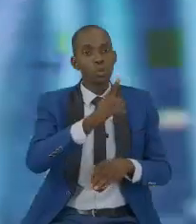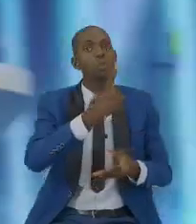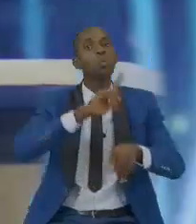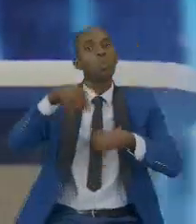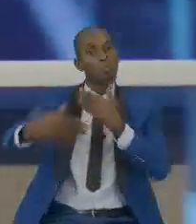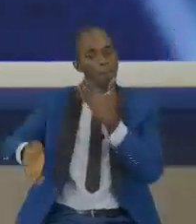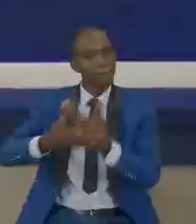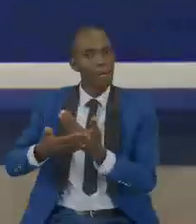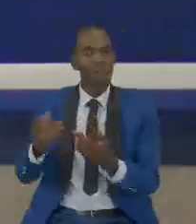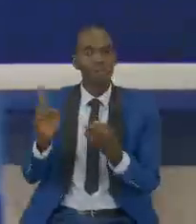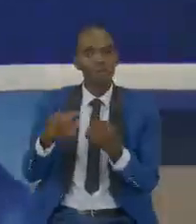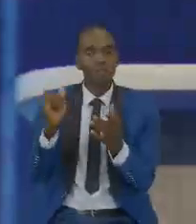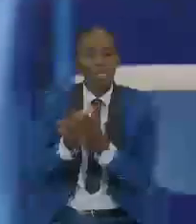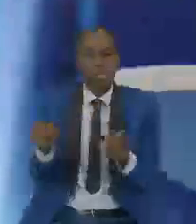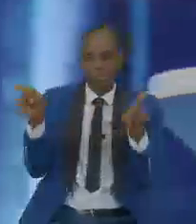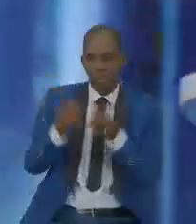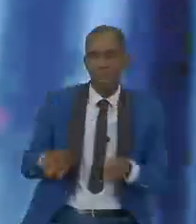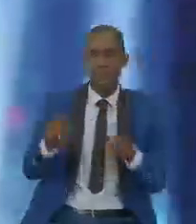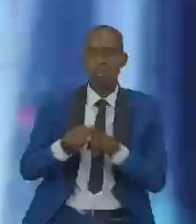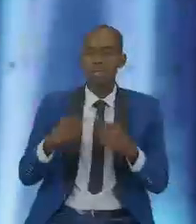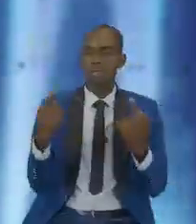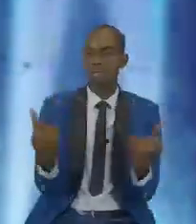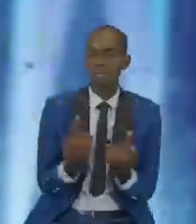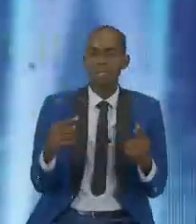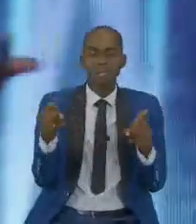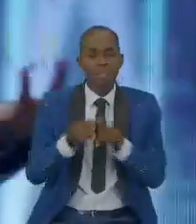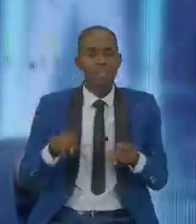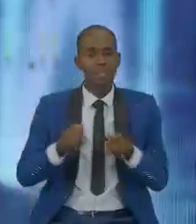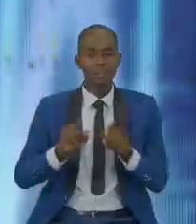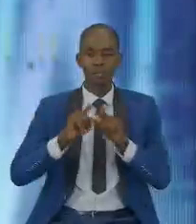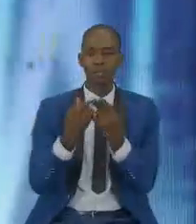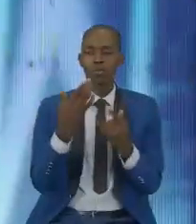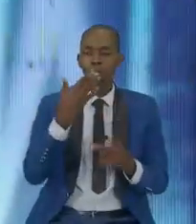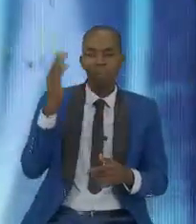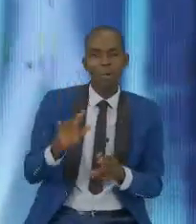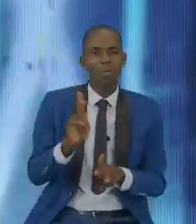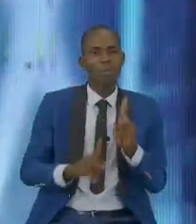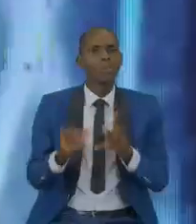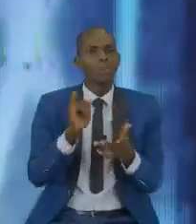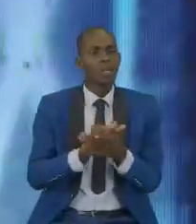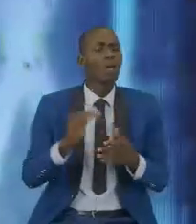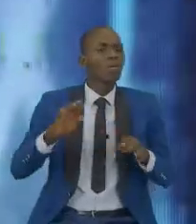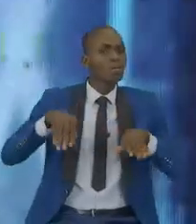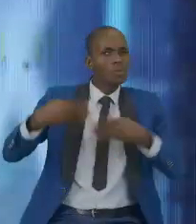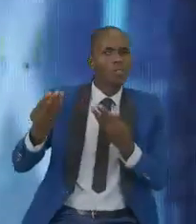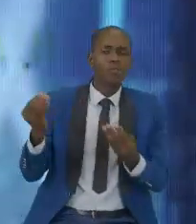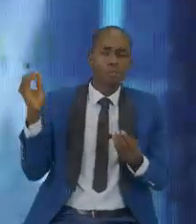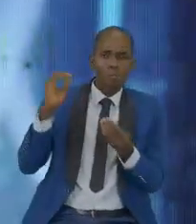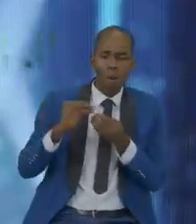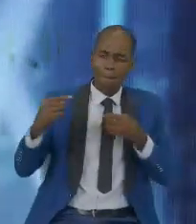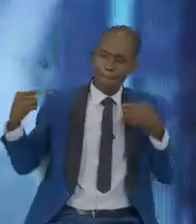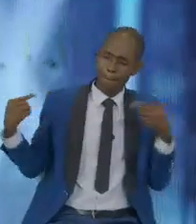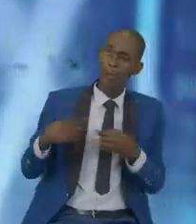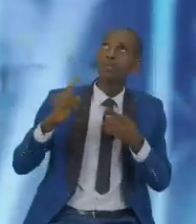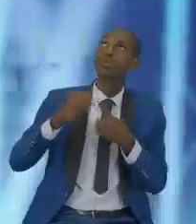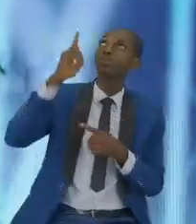again to that cult and to that gang. That offends the Lord more. If you're going to repent, what it